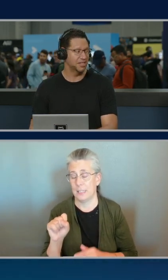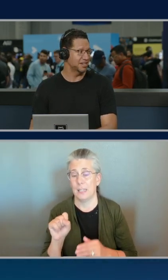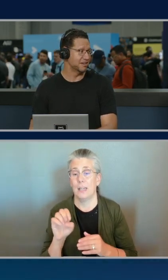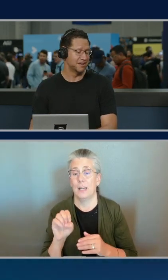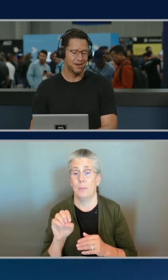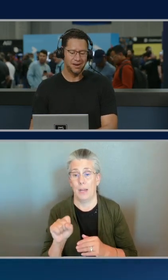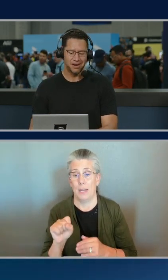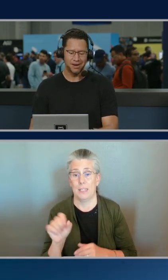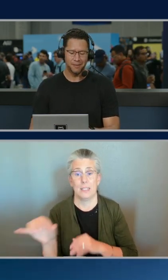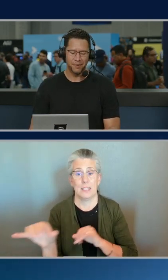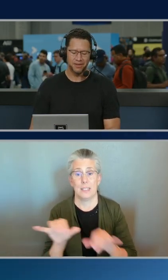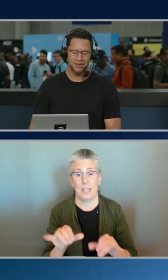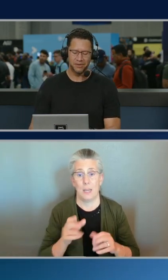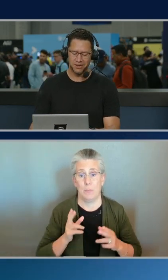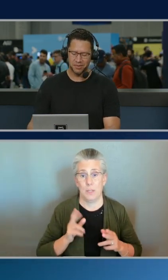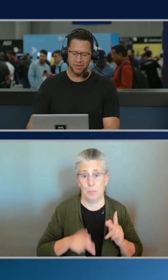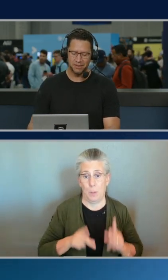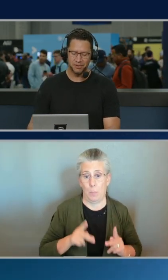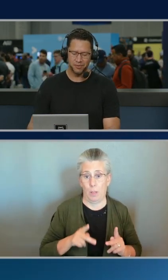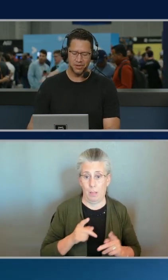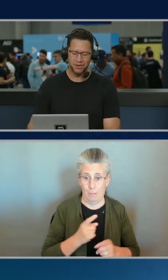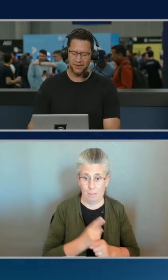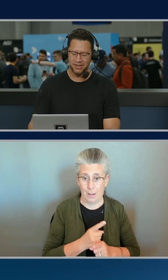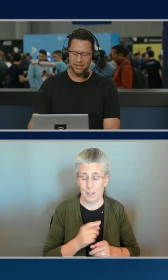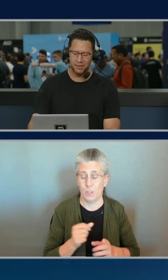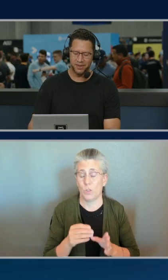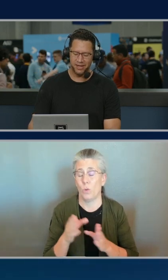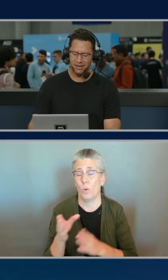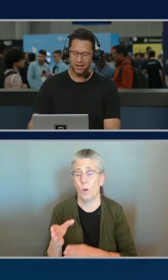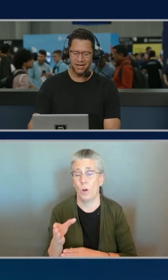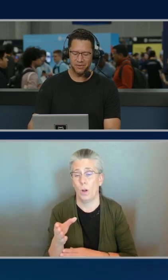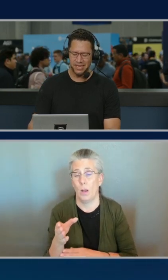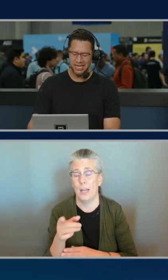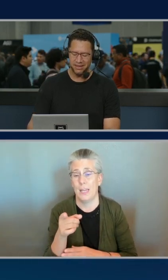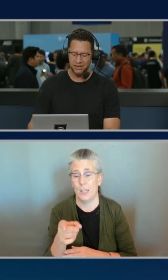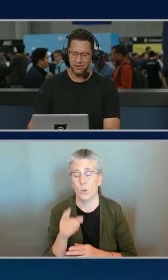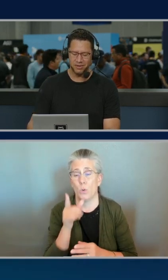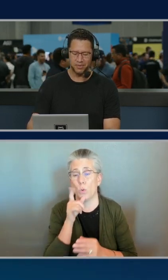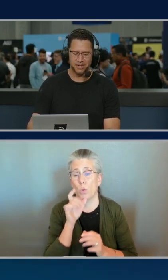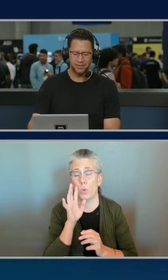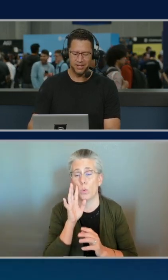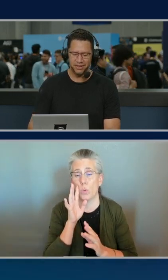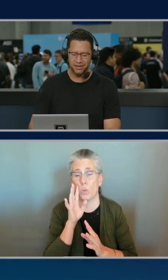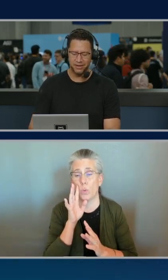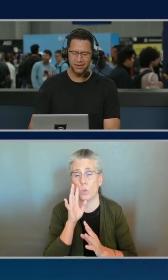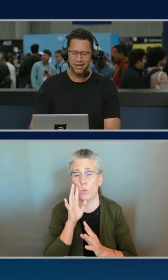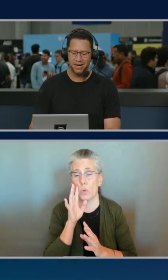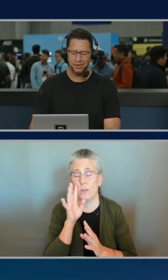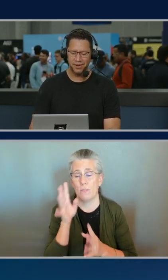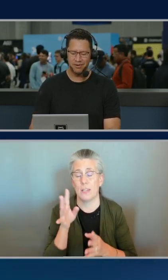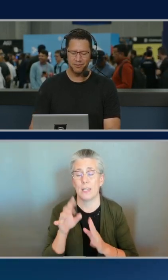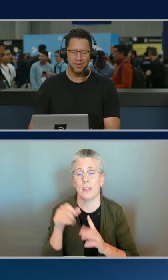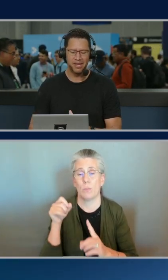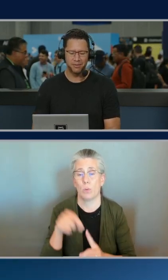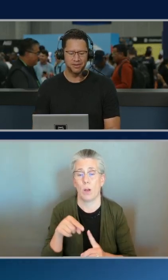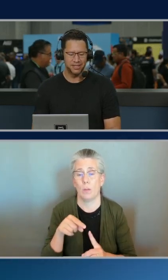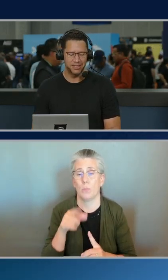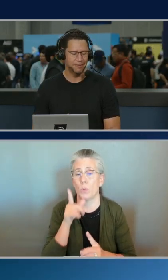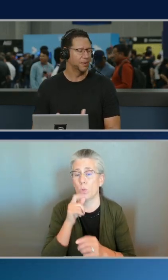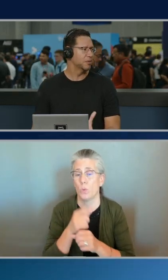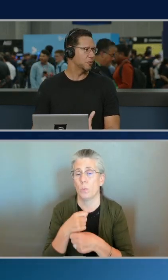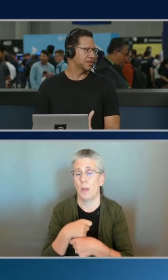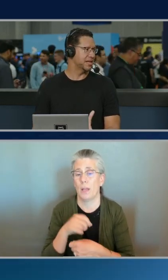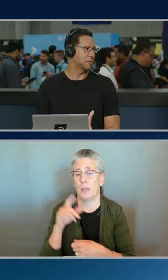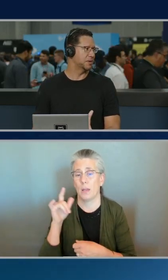it's really good. So user prompt, who invented the airplane? I don't need the user prompt here. I'm going to go ahead and run that, and we'll